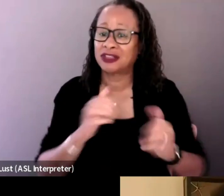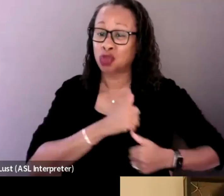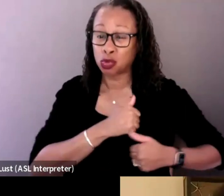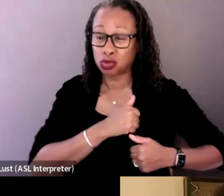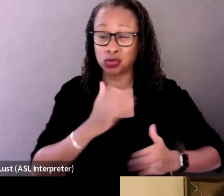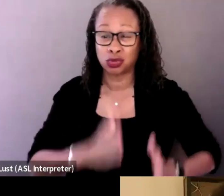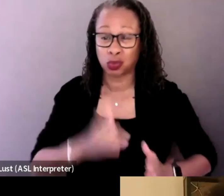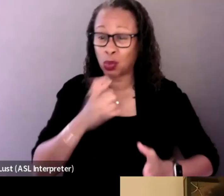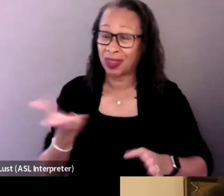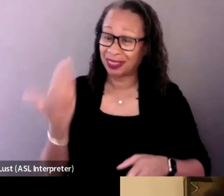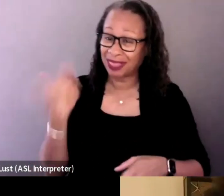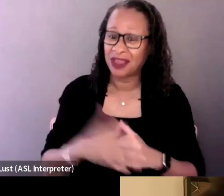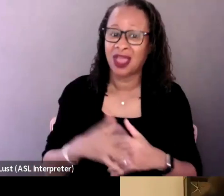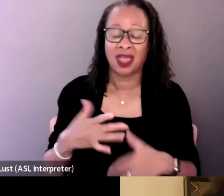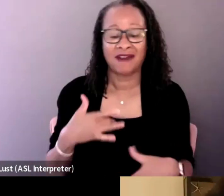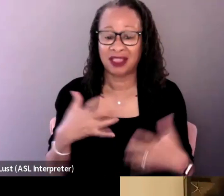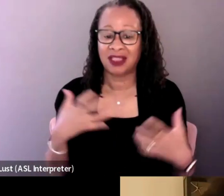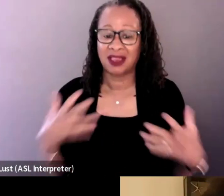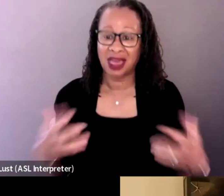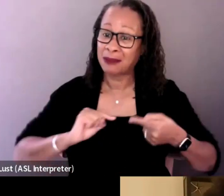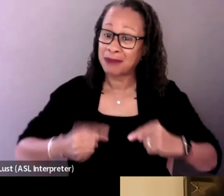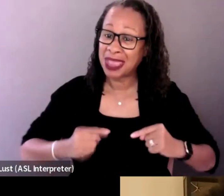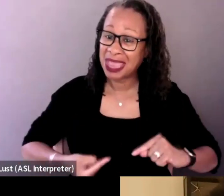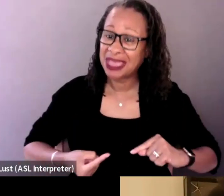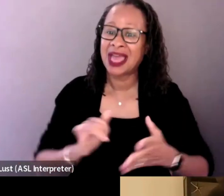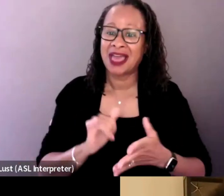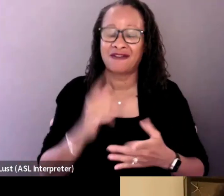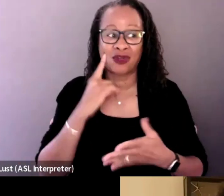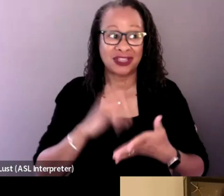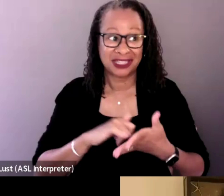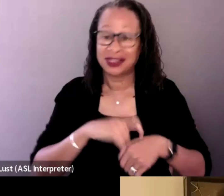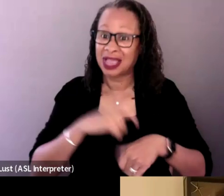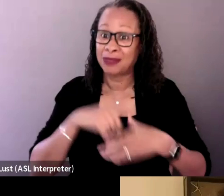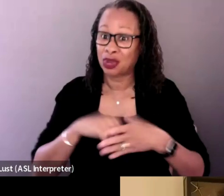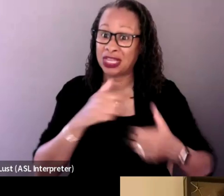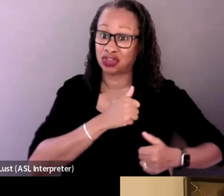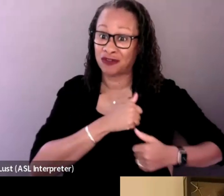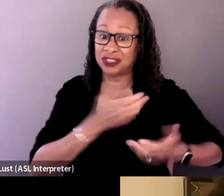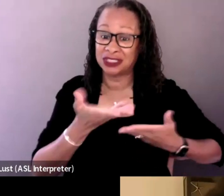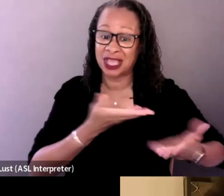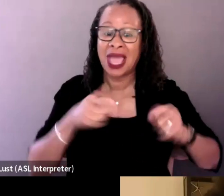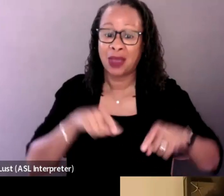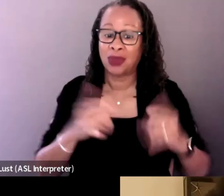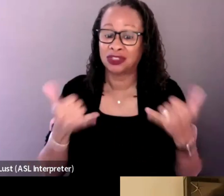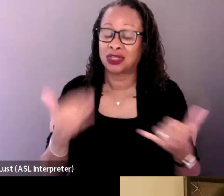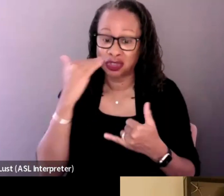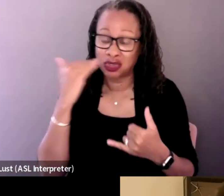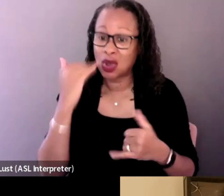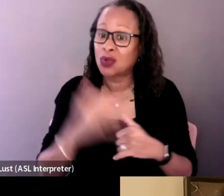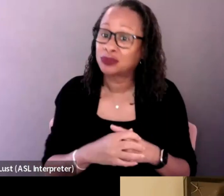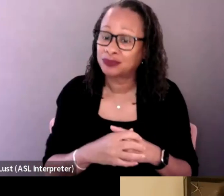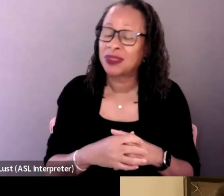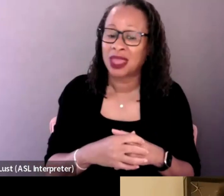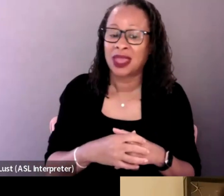that are feeling a lot of pain for the time that they spent in there while they were there, and today knowing the result out of it. And you